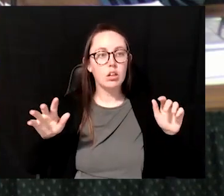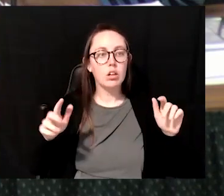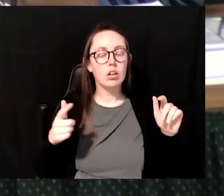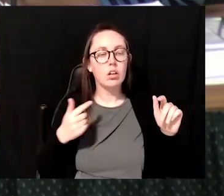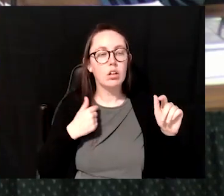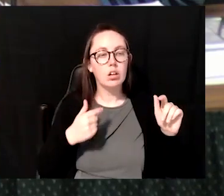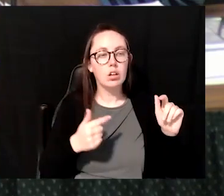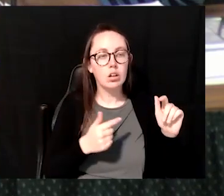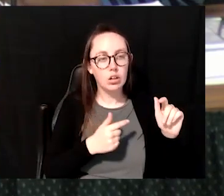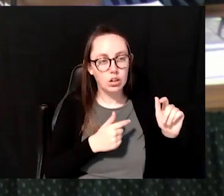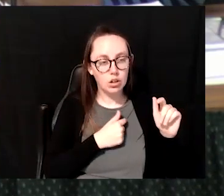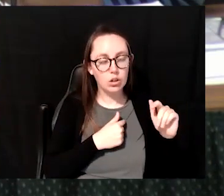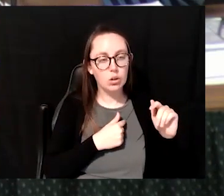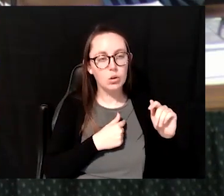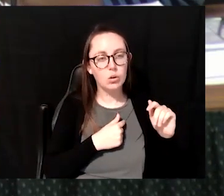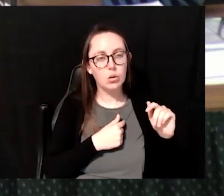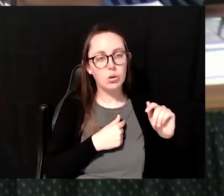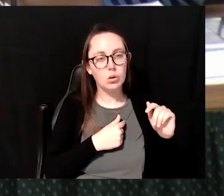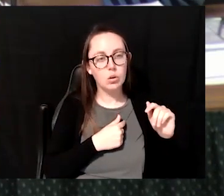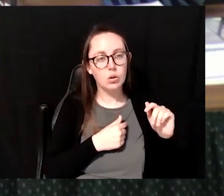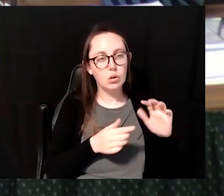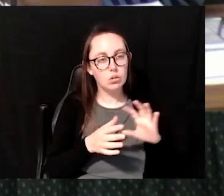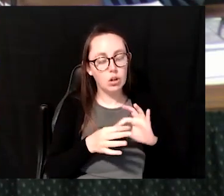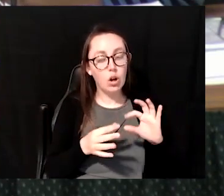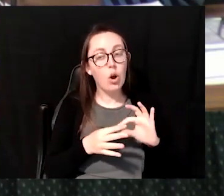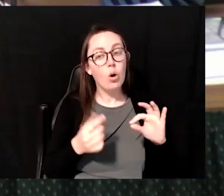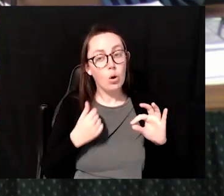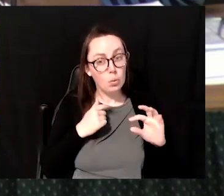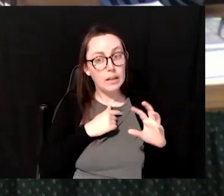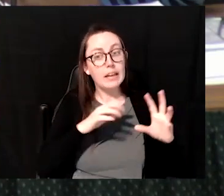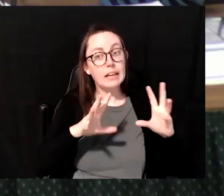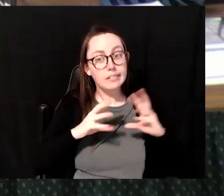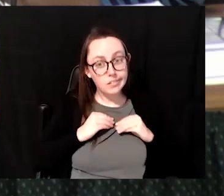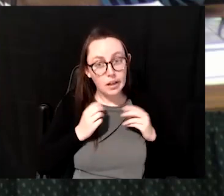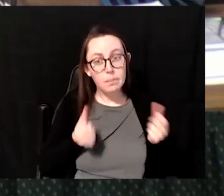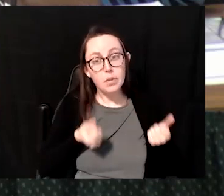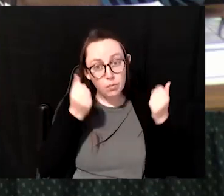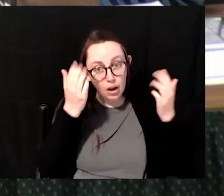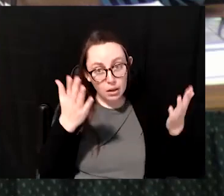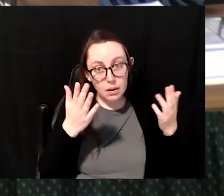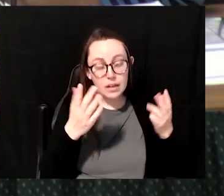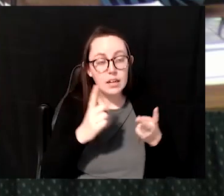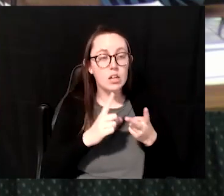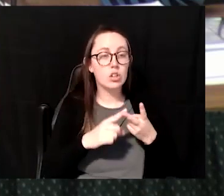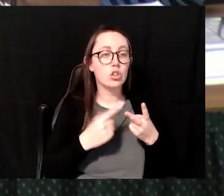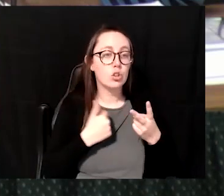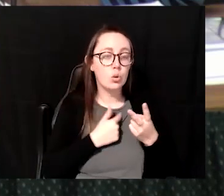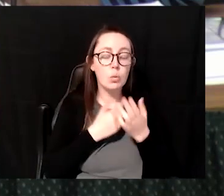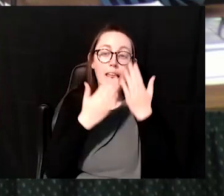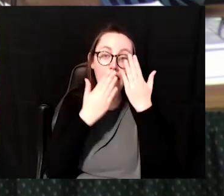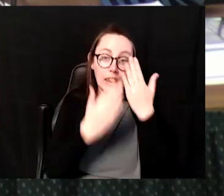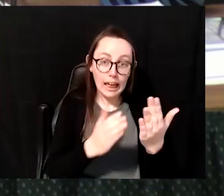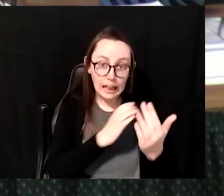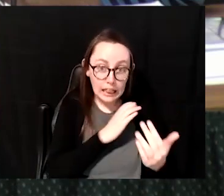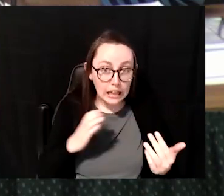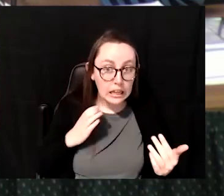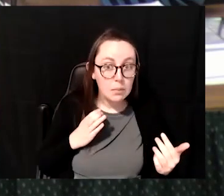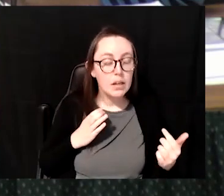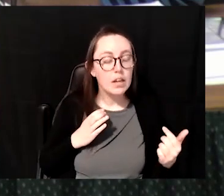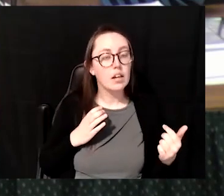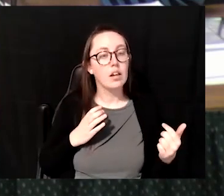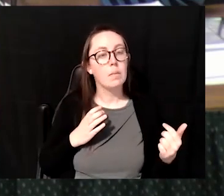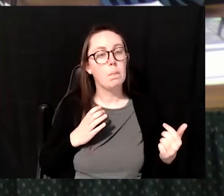thank the committee um they were a committee that served of course at the at the pleasure of the select board and and they were just